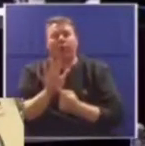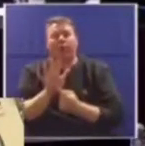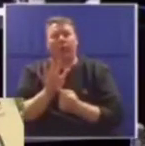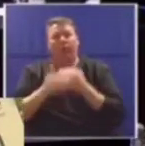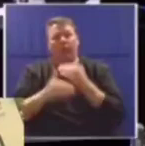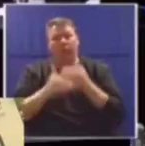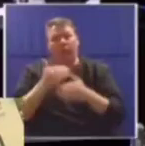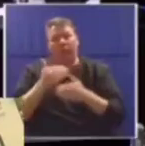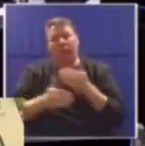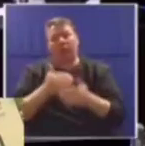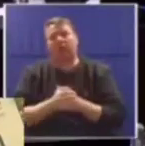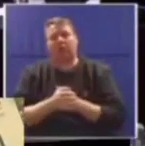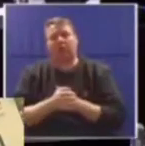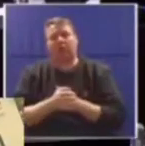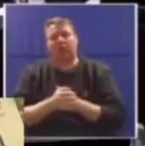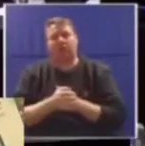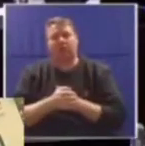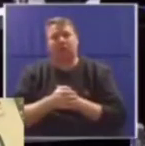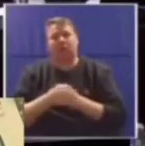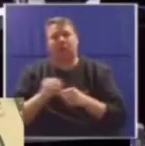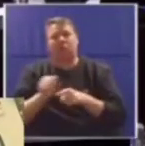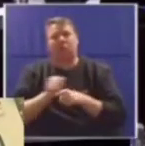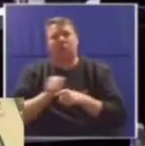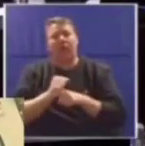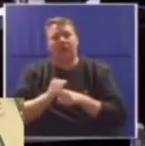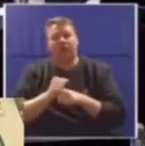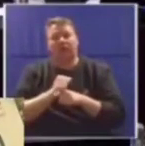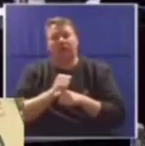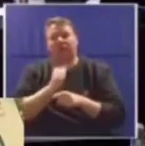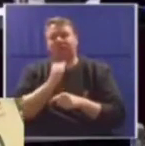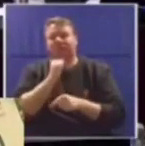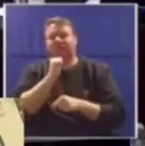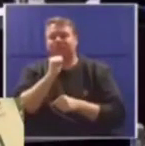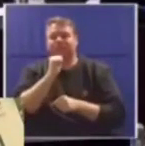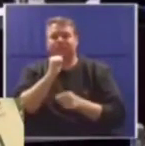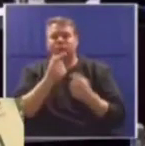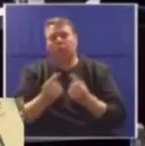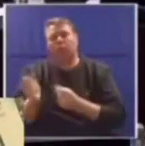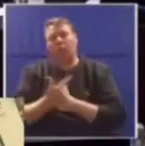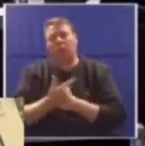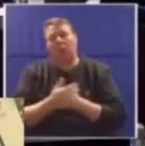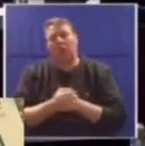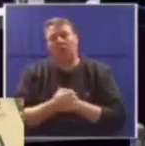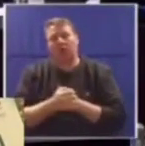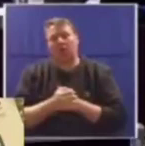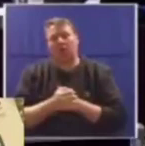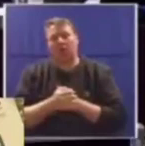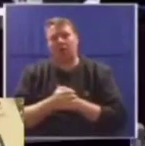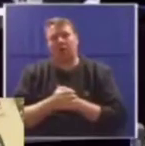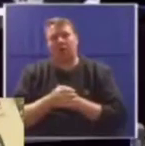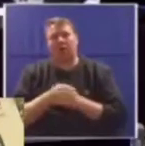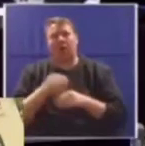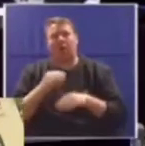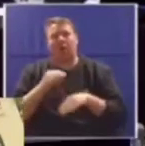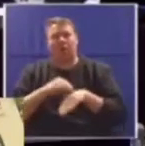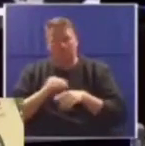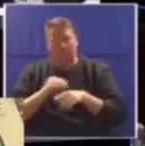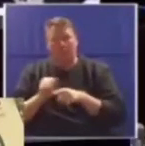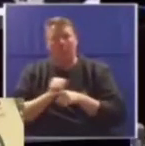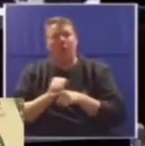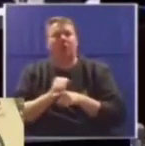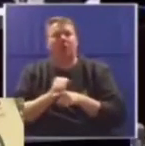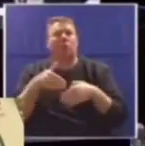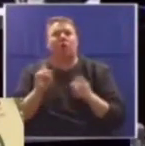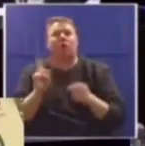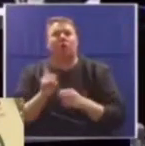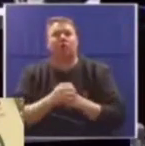on the impracticality of doing all that. And yet, the more practical way is to do it, to do